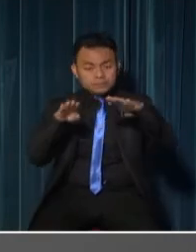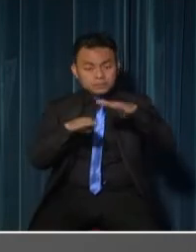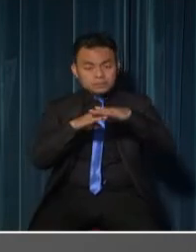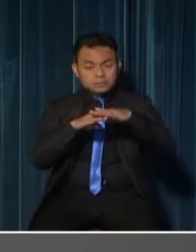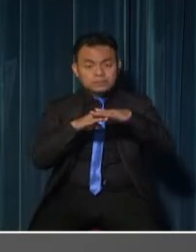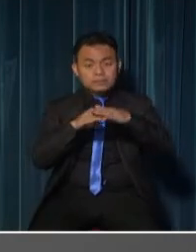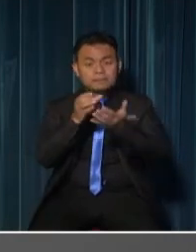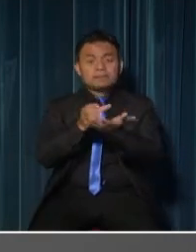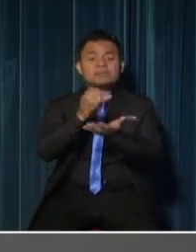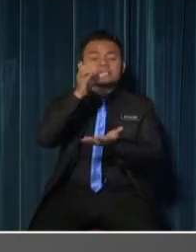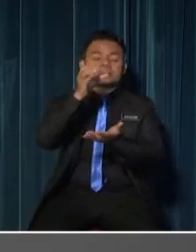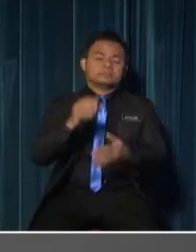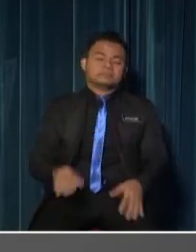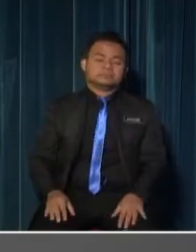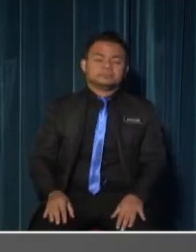paper cup.